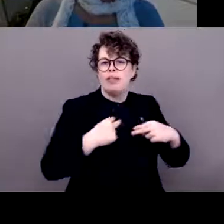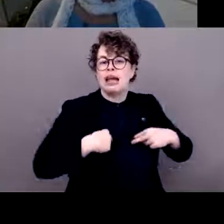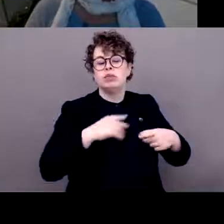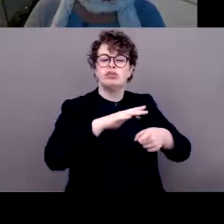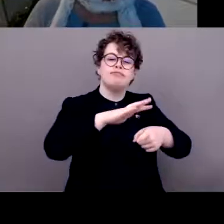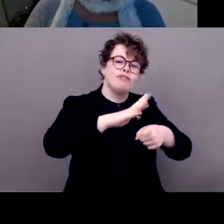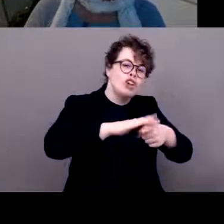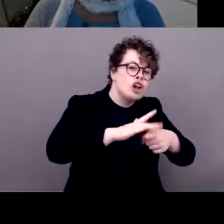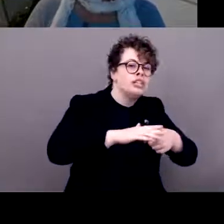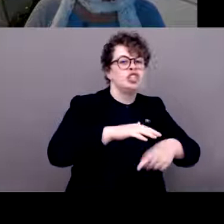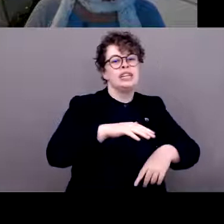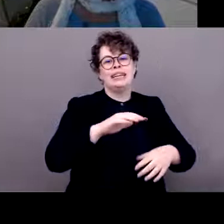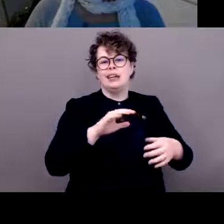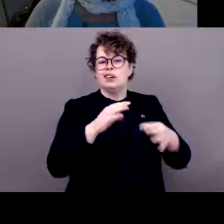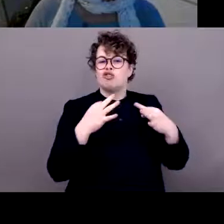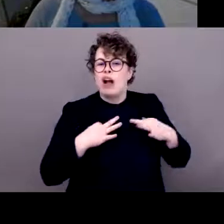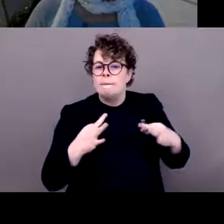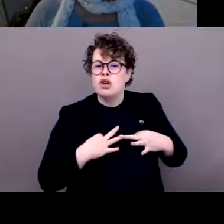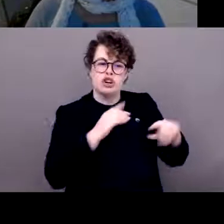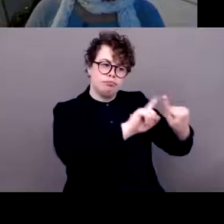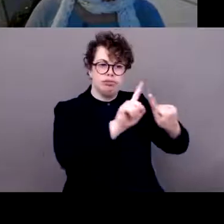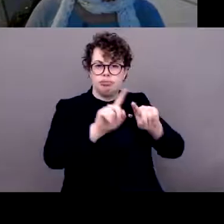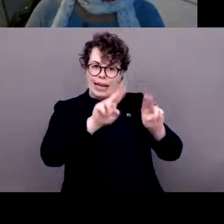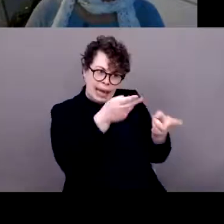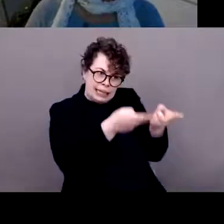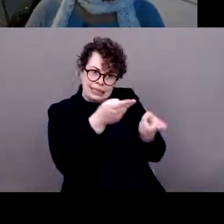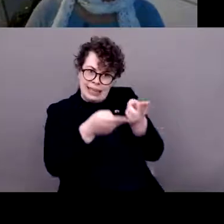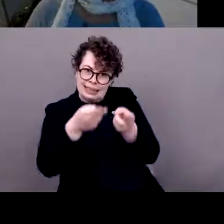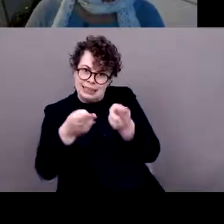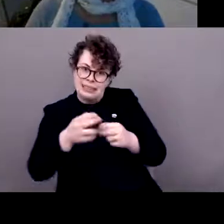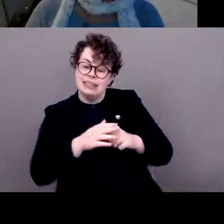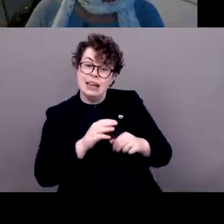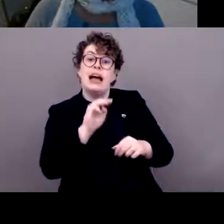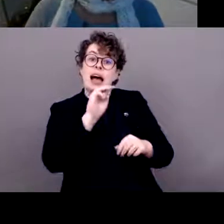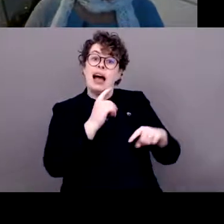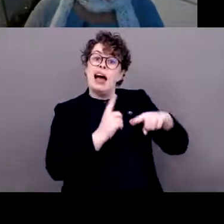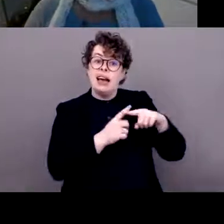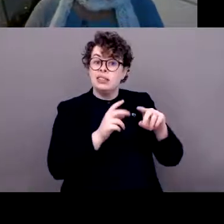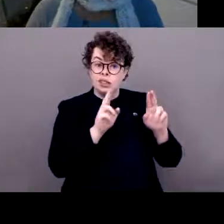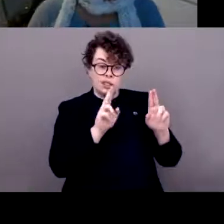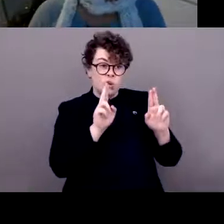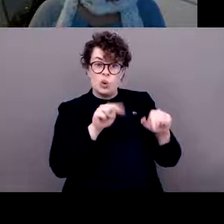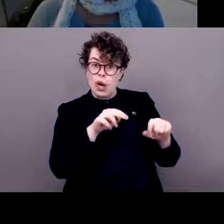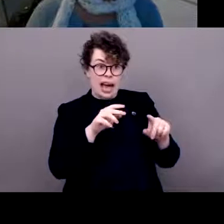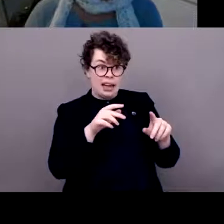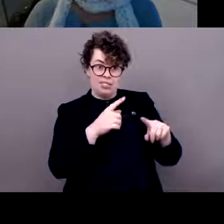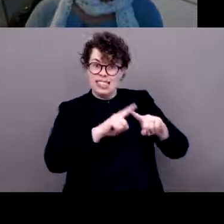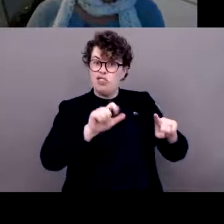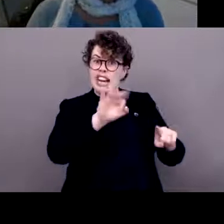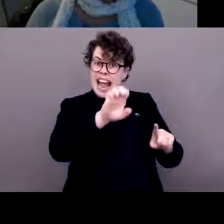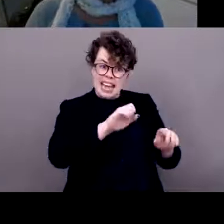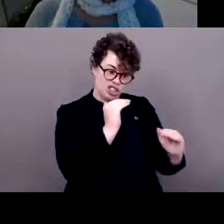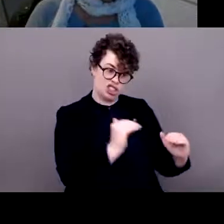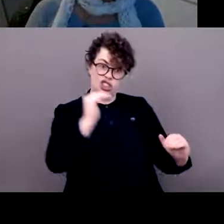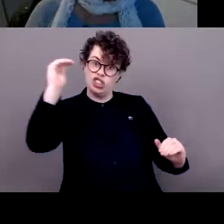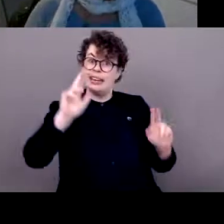on. And there are many tests that test users can use to look at the same domain, and they span the age range, which is what